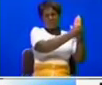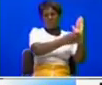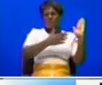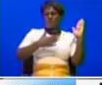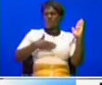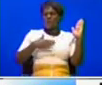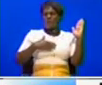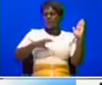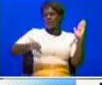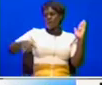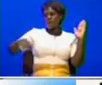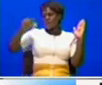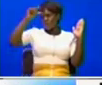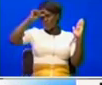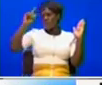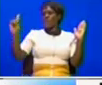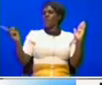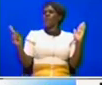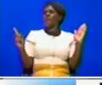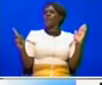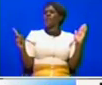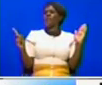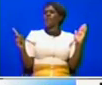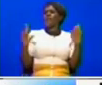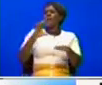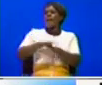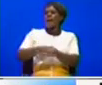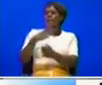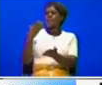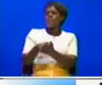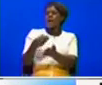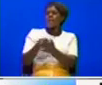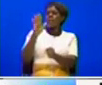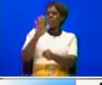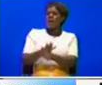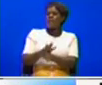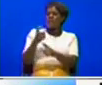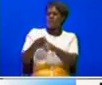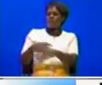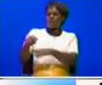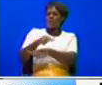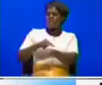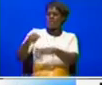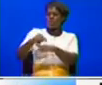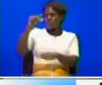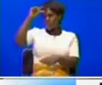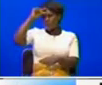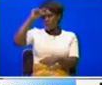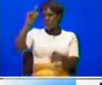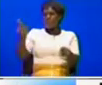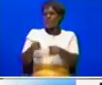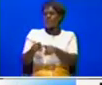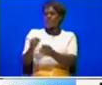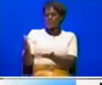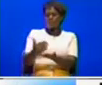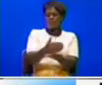The county government of Nairobi receives a lot of money from the national government through the exchequer. They also collect